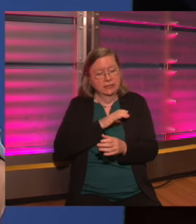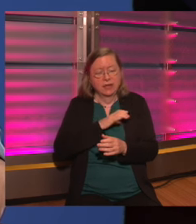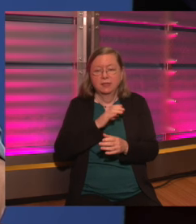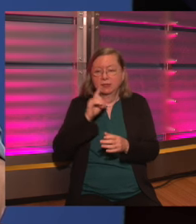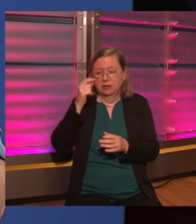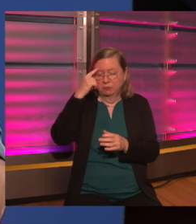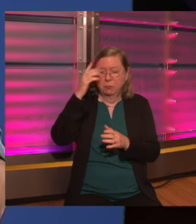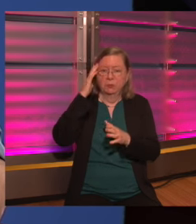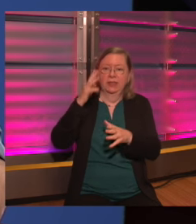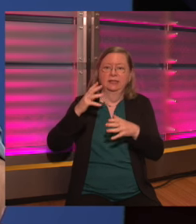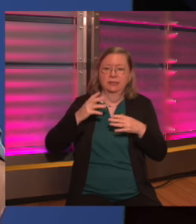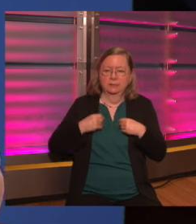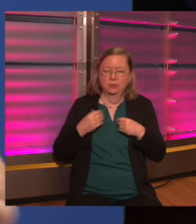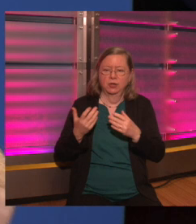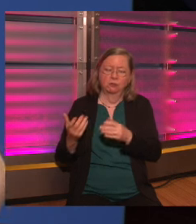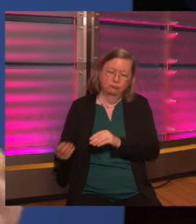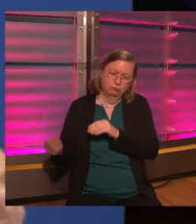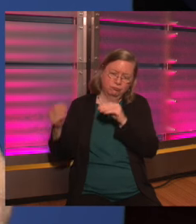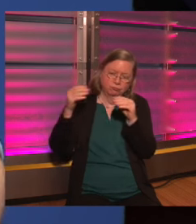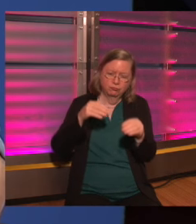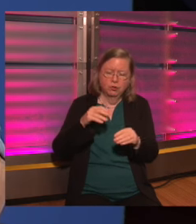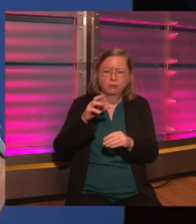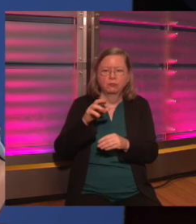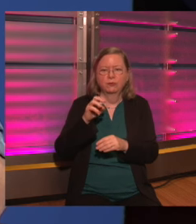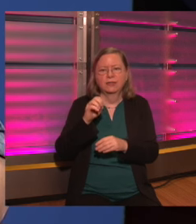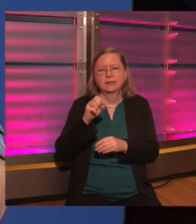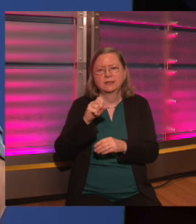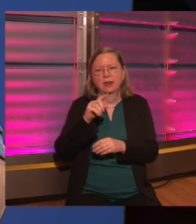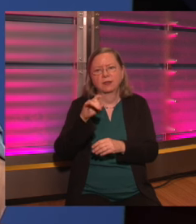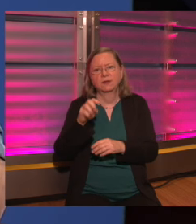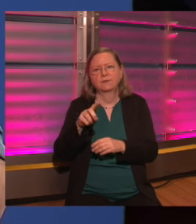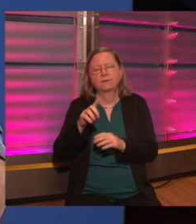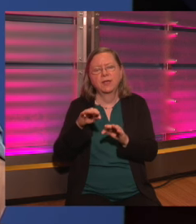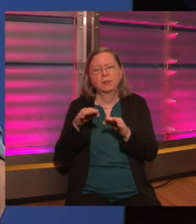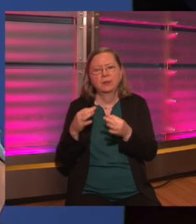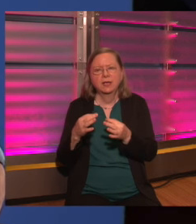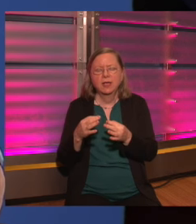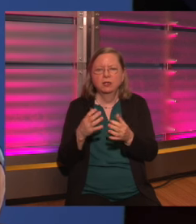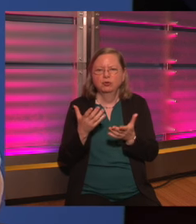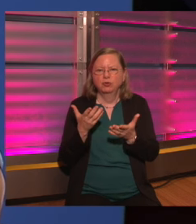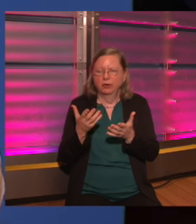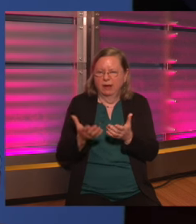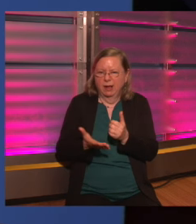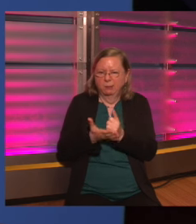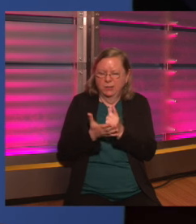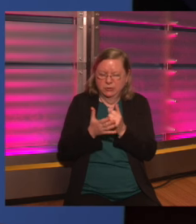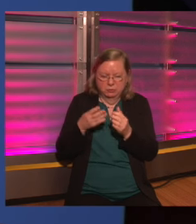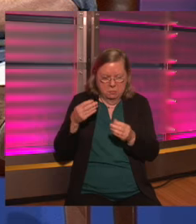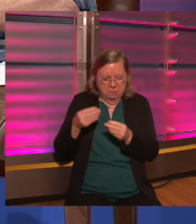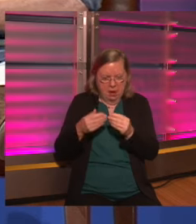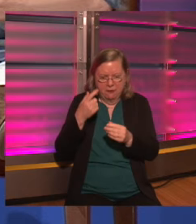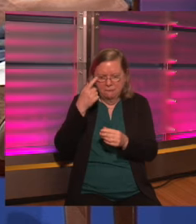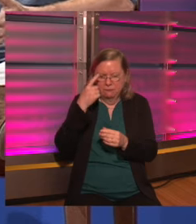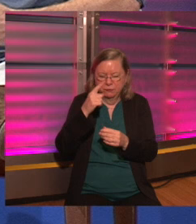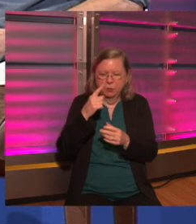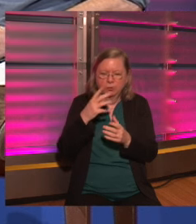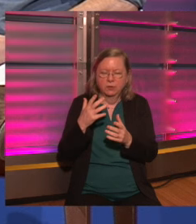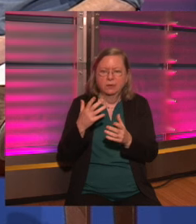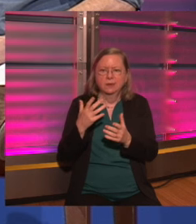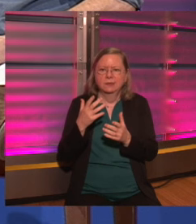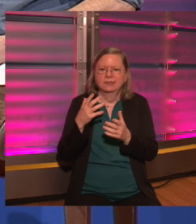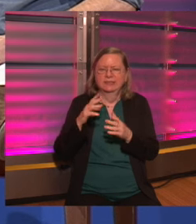And what you're doing is coming in and just kind of helping to pay for some of that first startup cost. But what an amazing program to empower your own citizens and